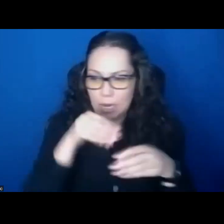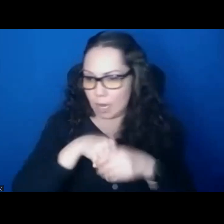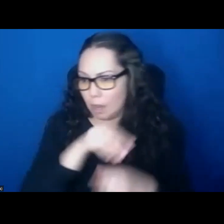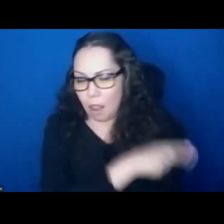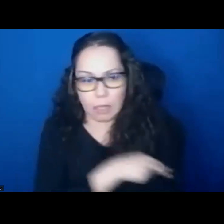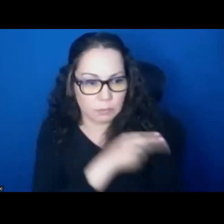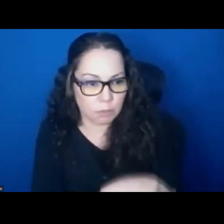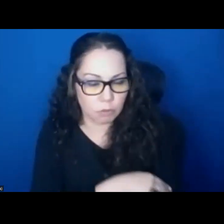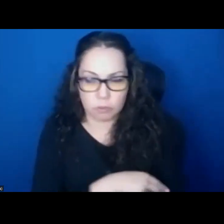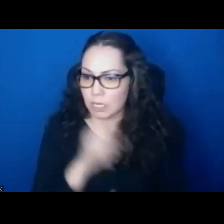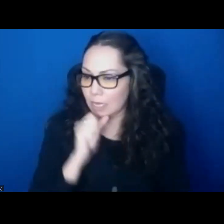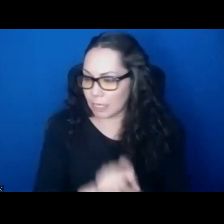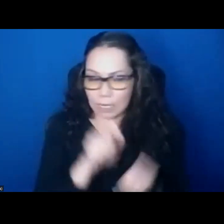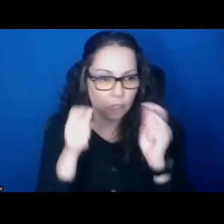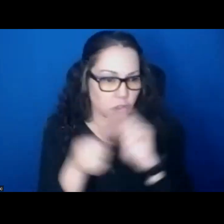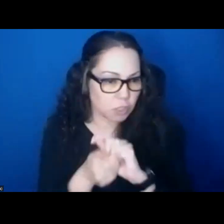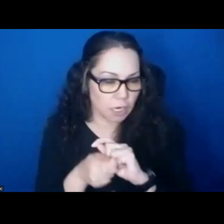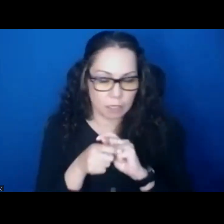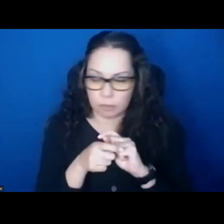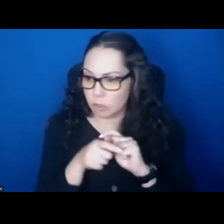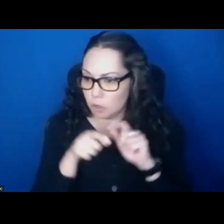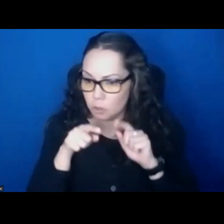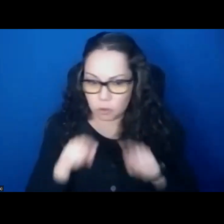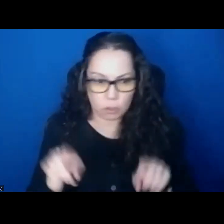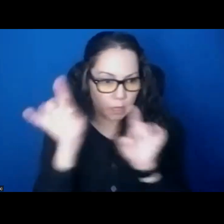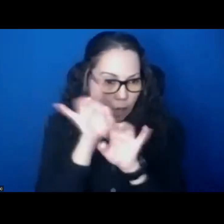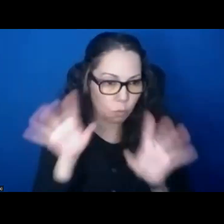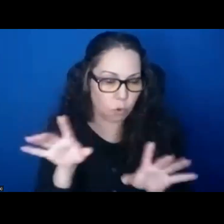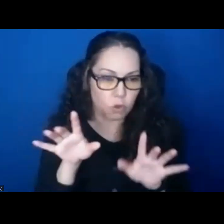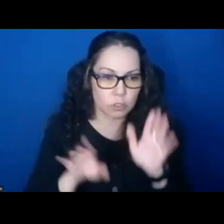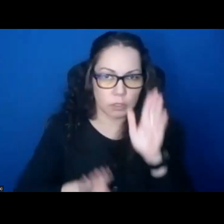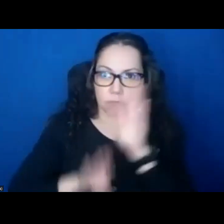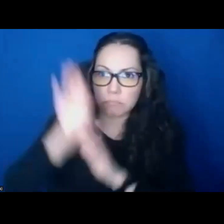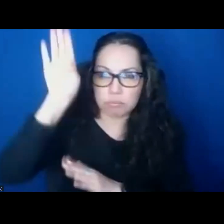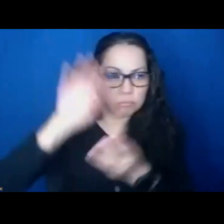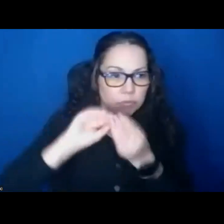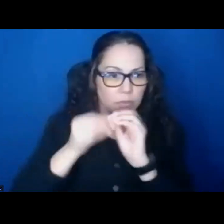This did not change during even the worst spikes of the pandemic.